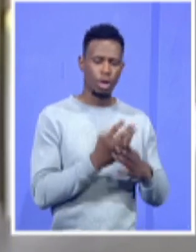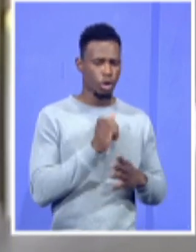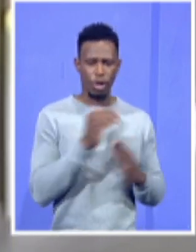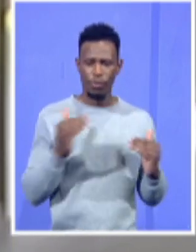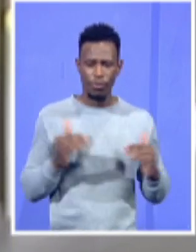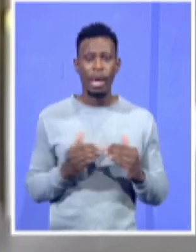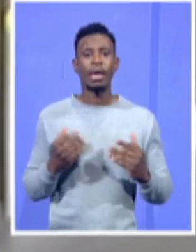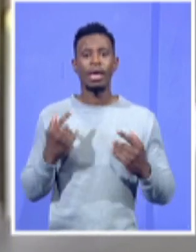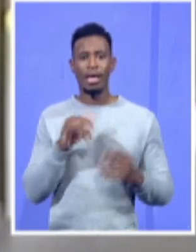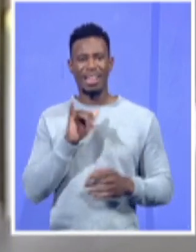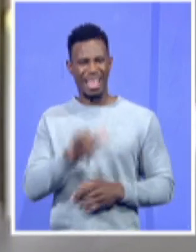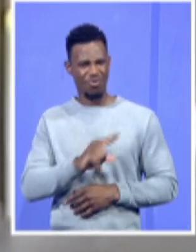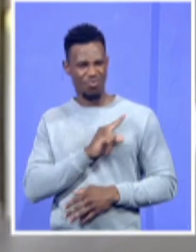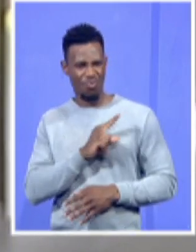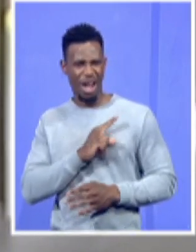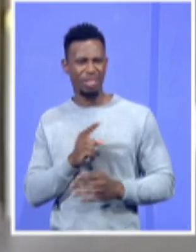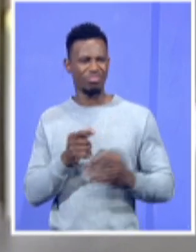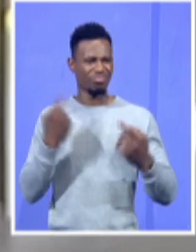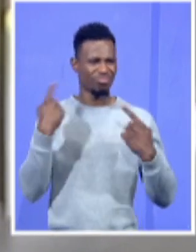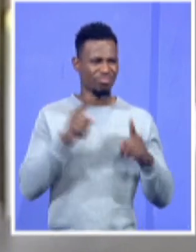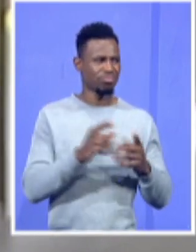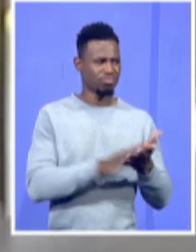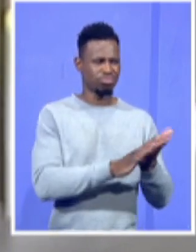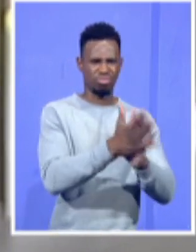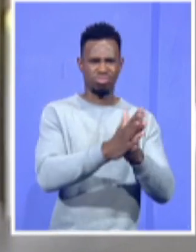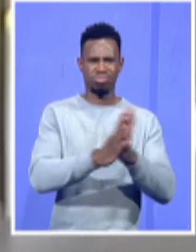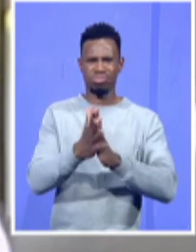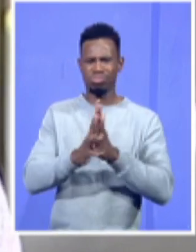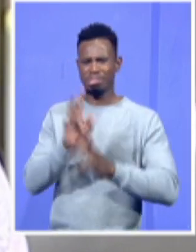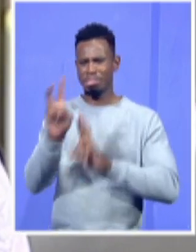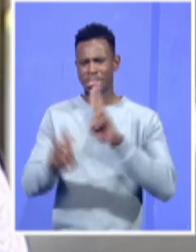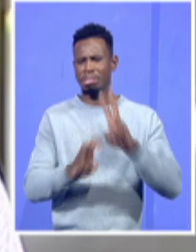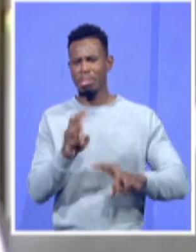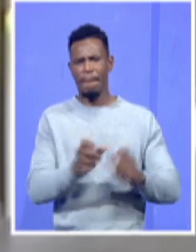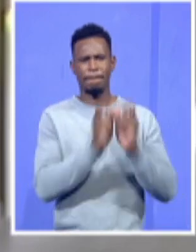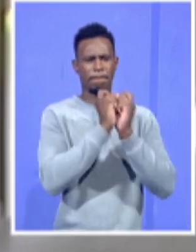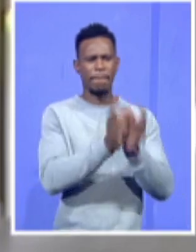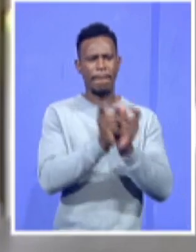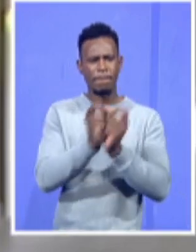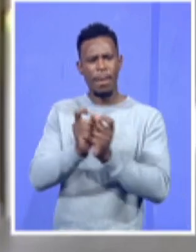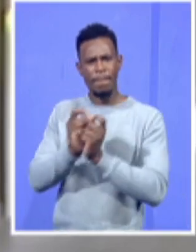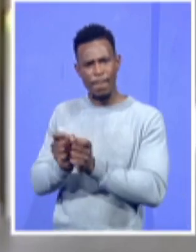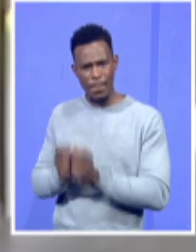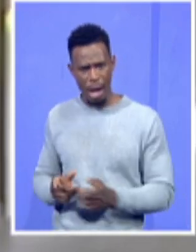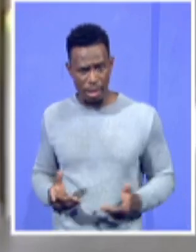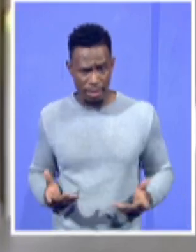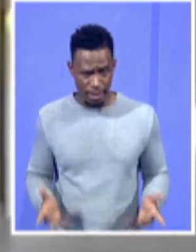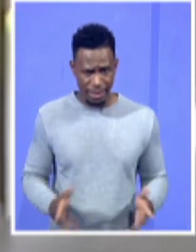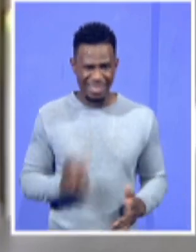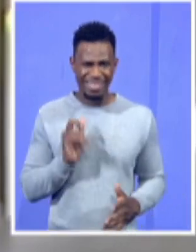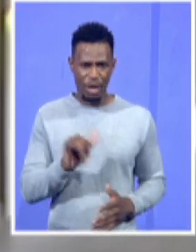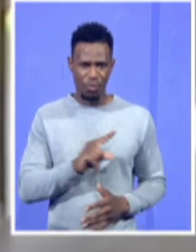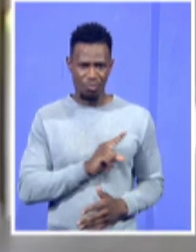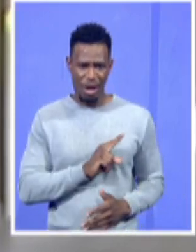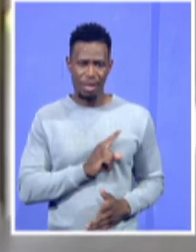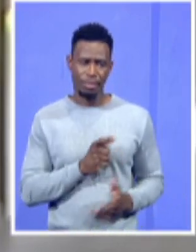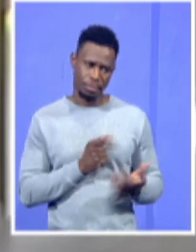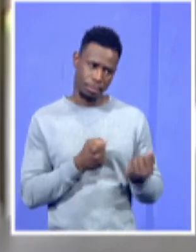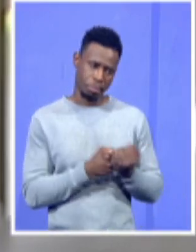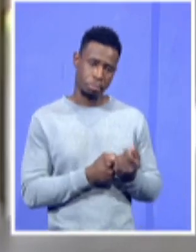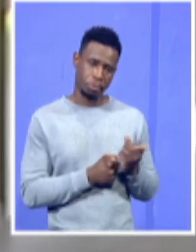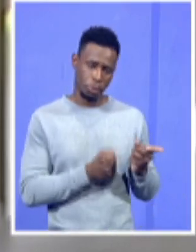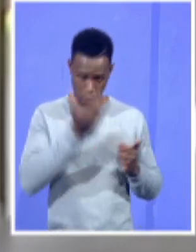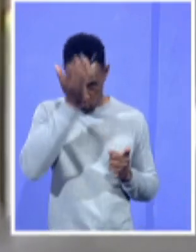provincial conference, whilst you've also seen, due to the escalating prices of fuel within the country, and which has